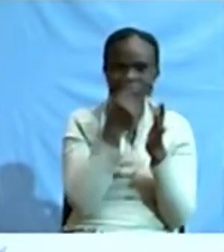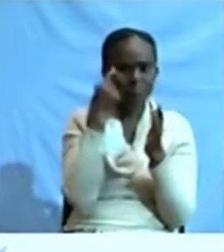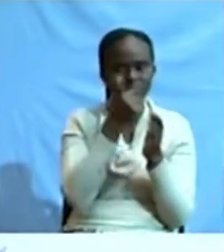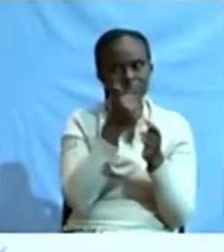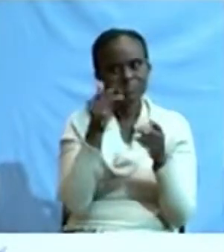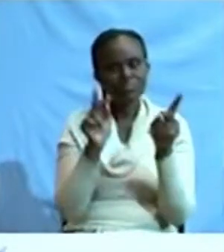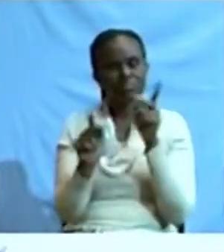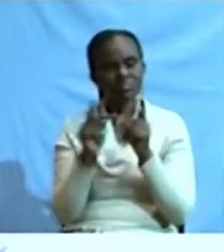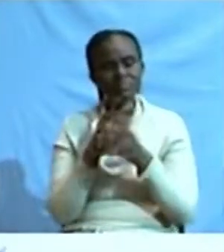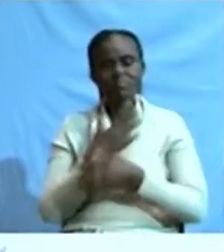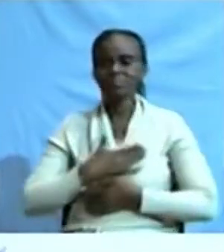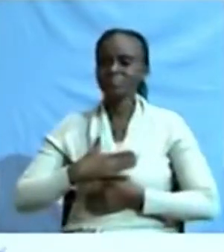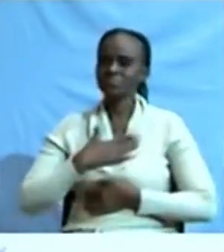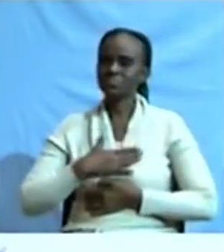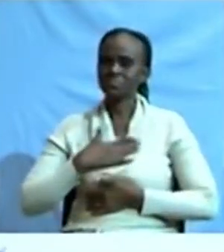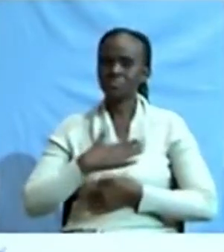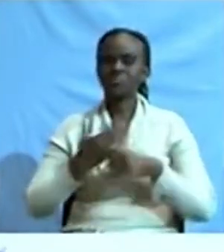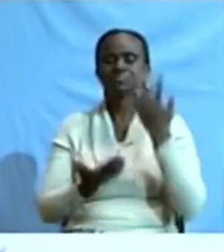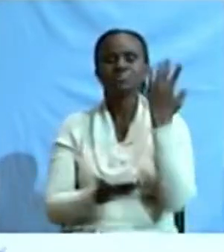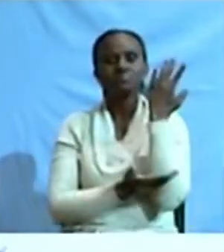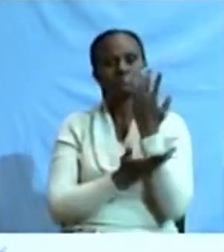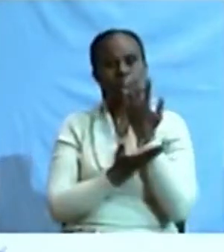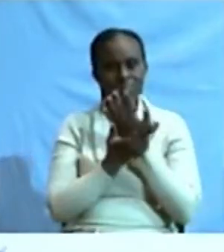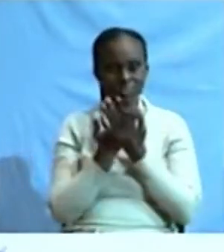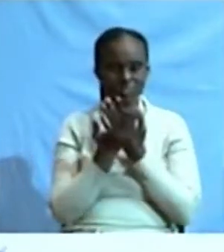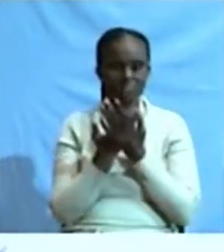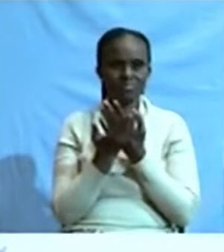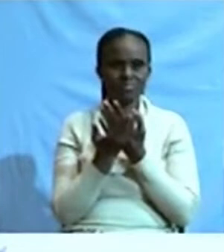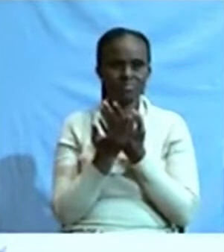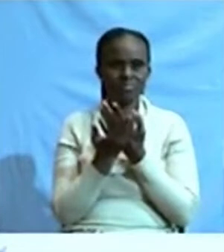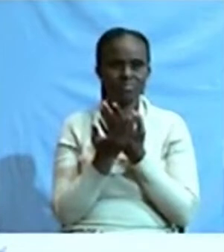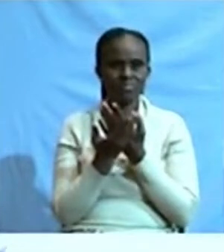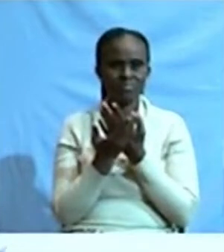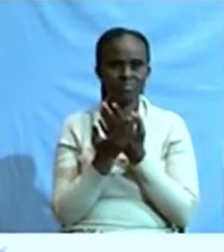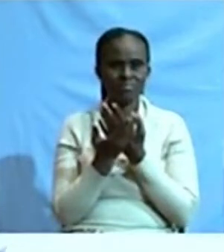people. Please improve.